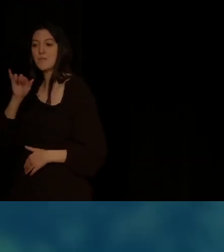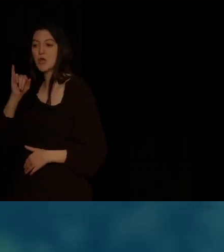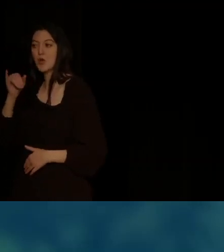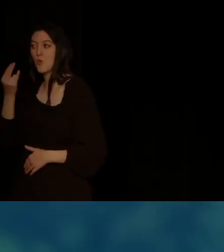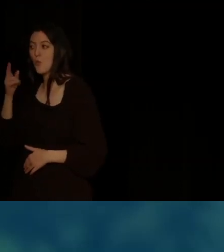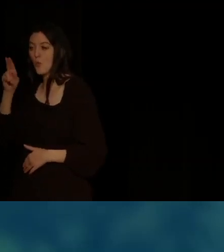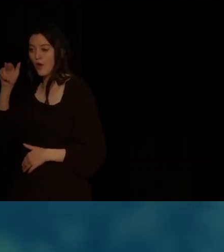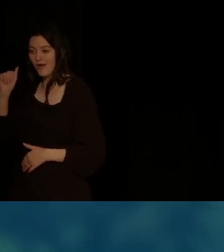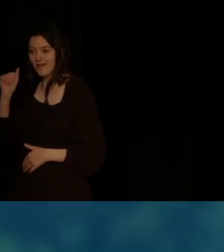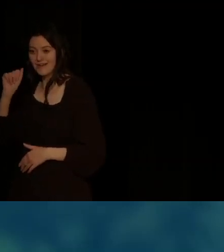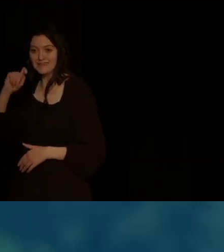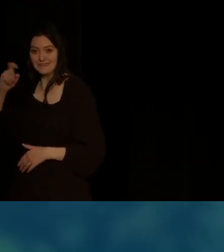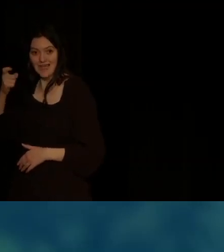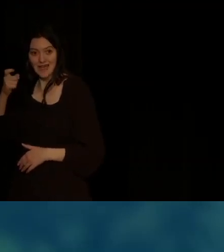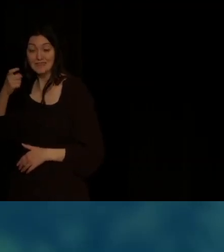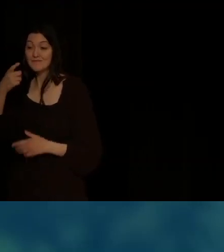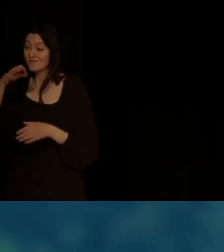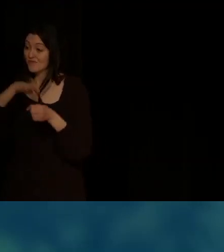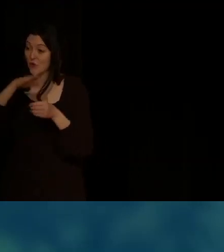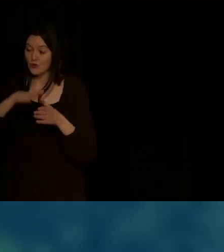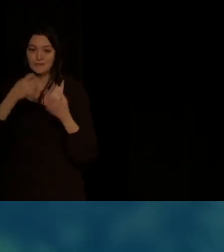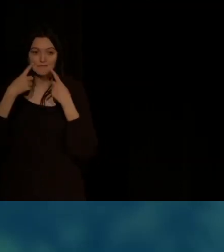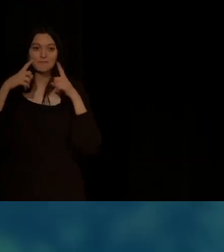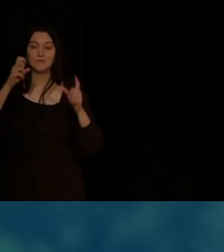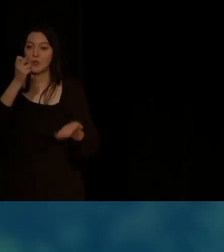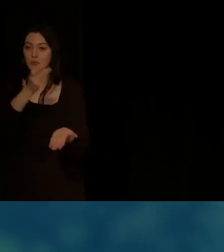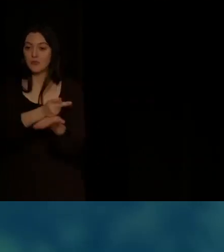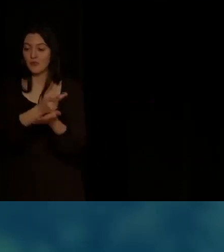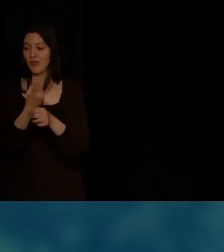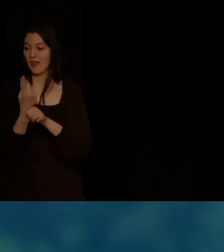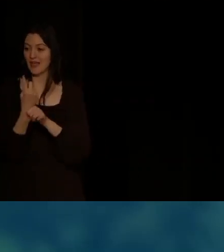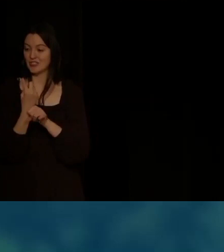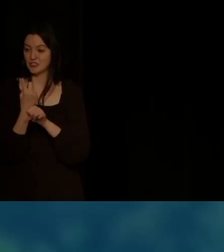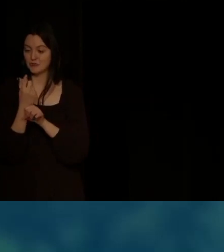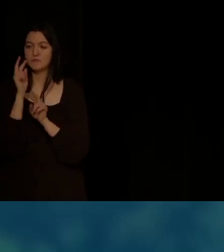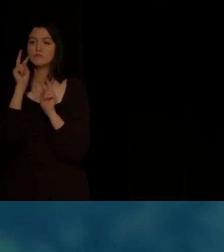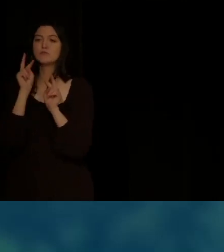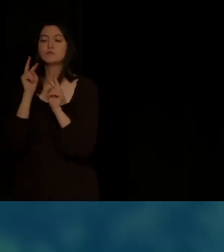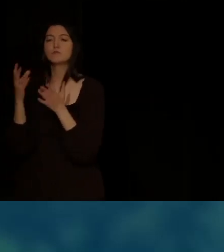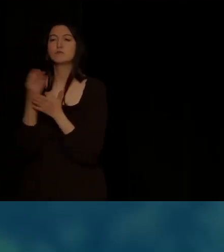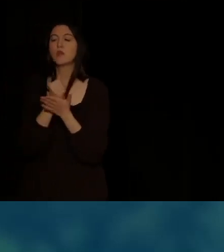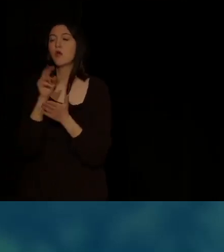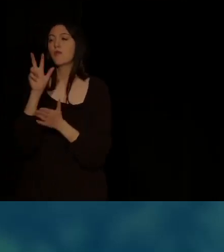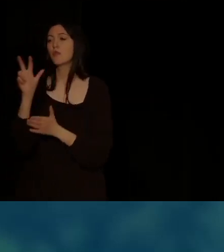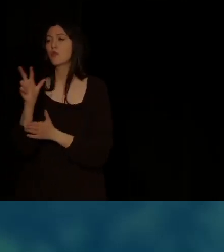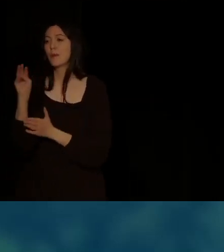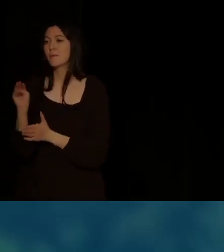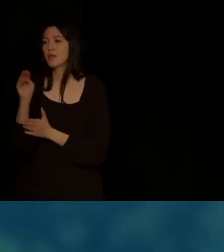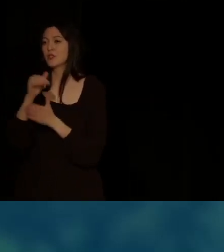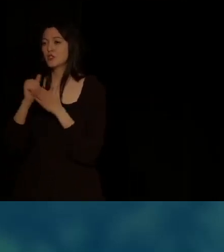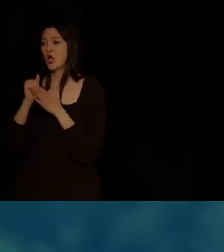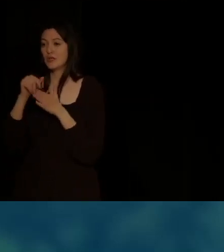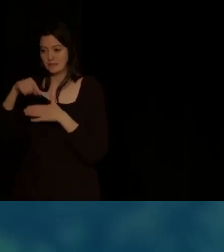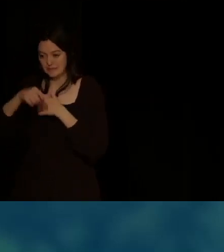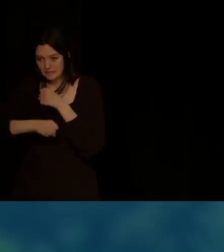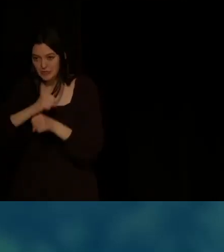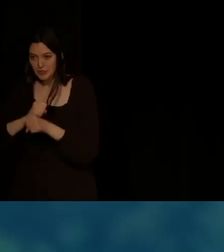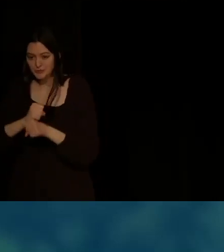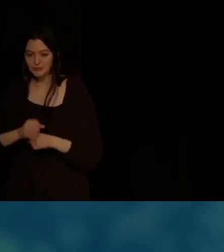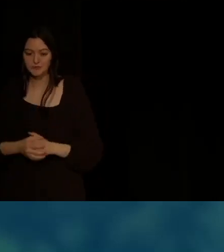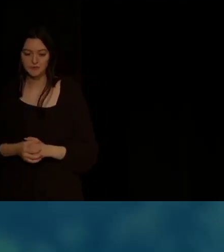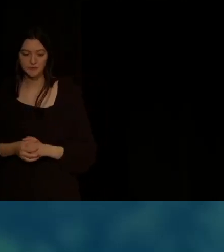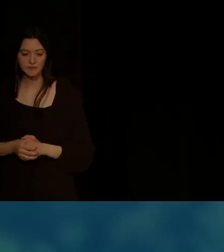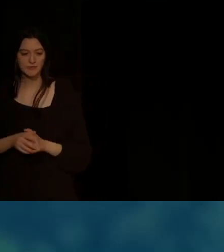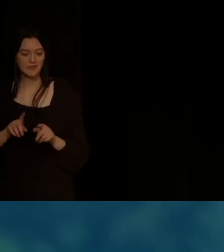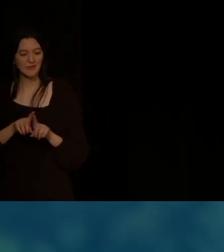people, which voters successfully approved last year. It's projected to bring in more than $3 million this year. But we have